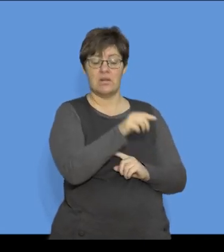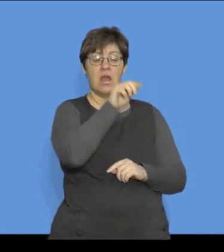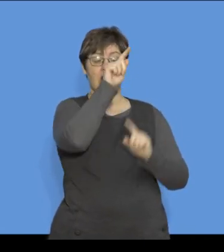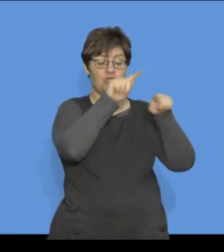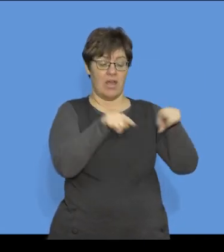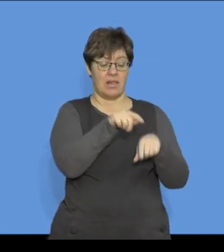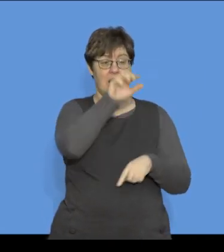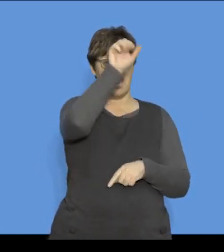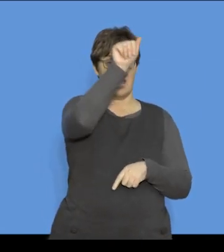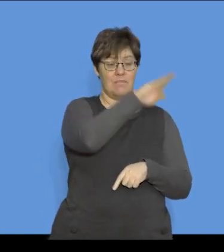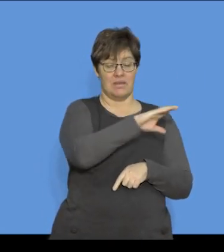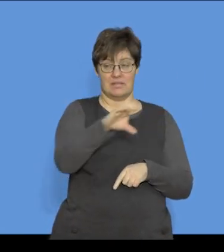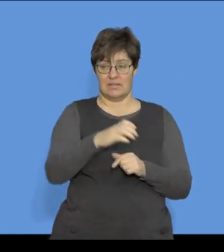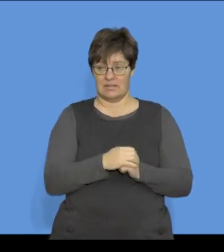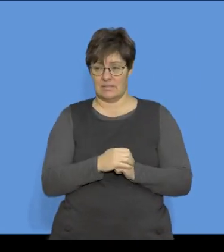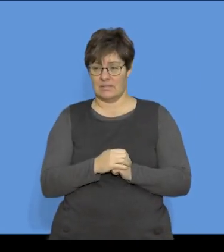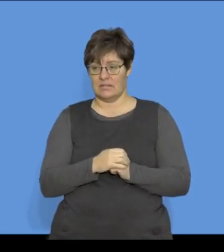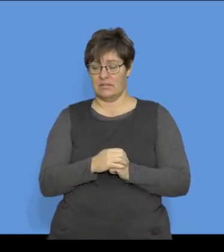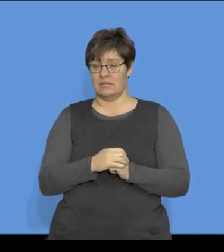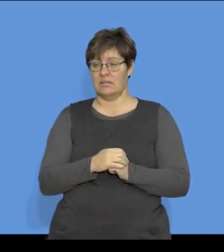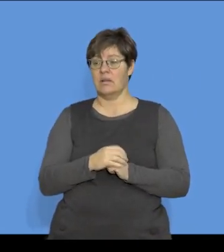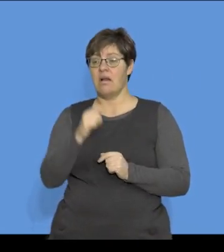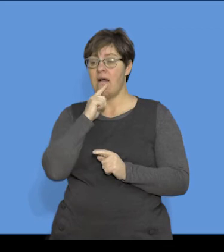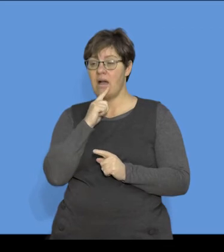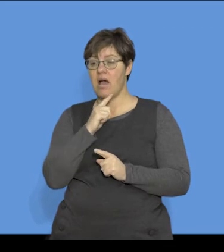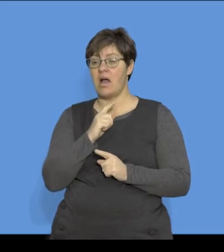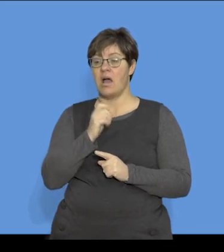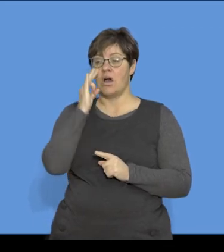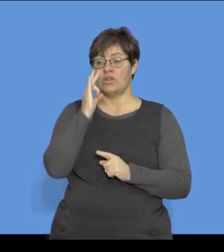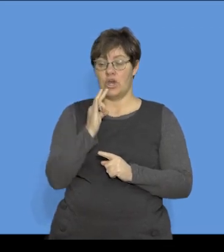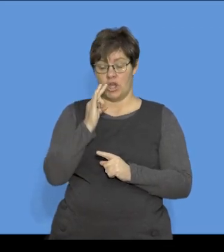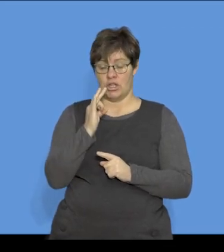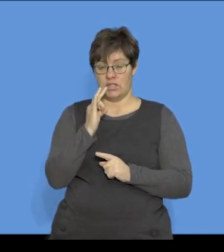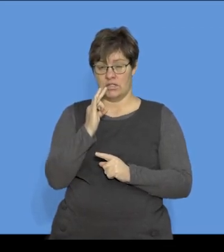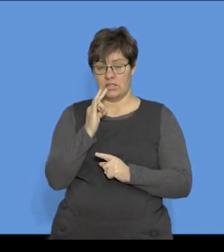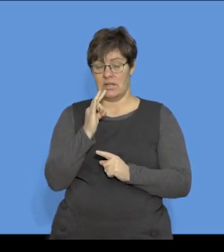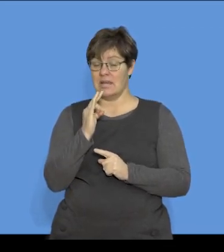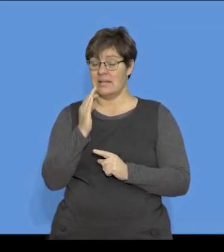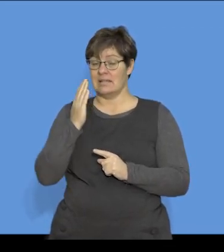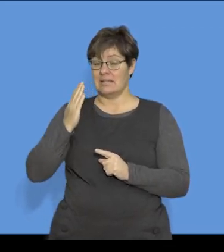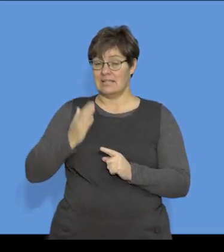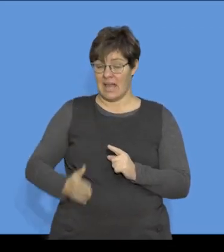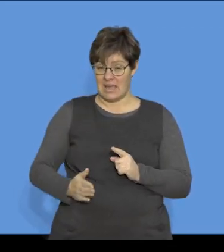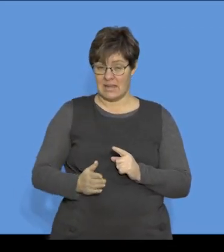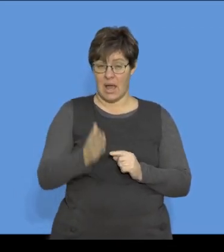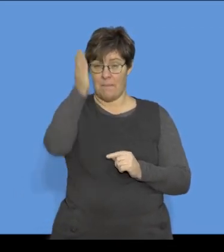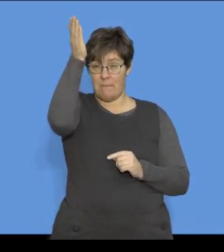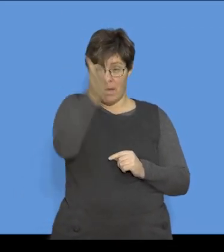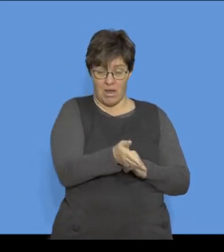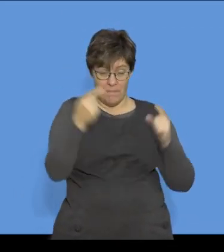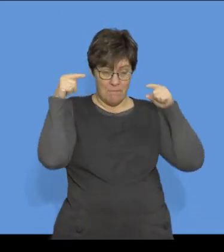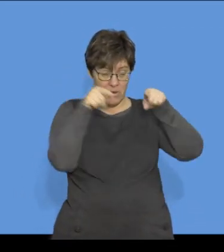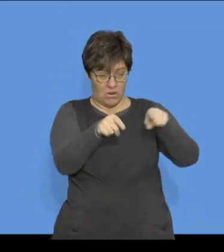a line drawn parallel to the third side of the triangle, right, which is